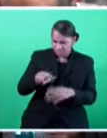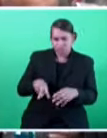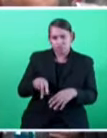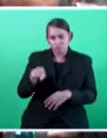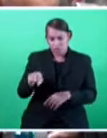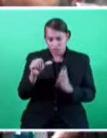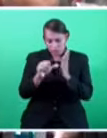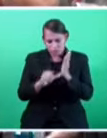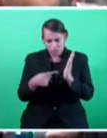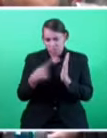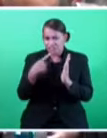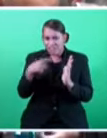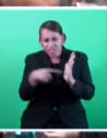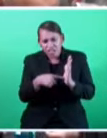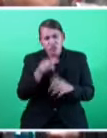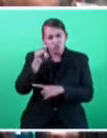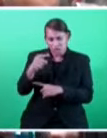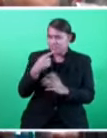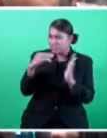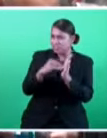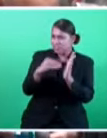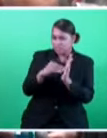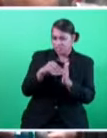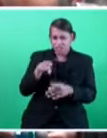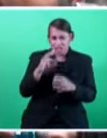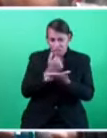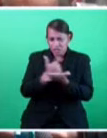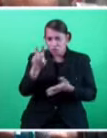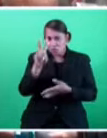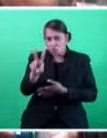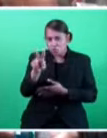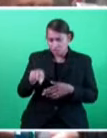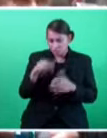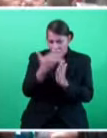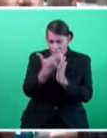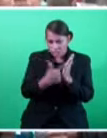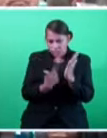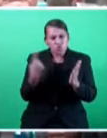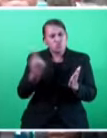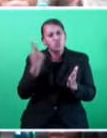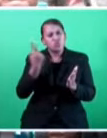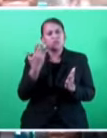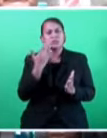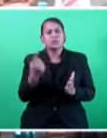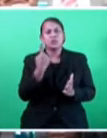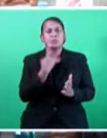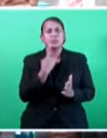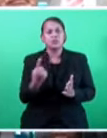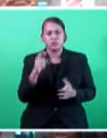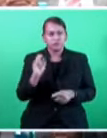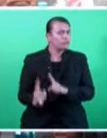2, Honourable Speaker, you look at Schedule 2, it lists out the speakers. And the first on the list